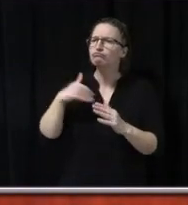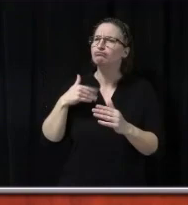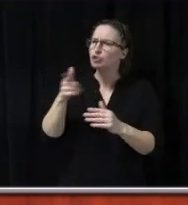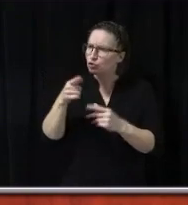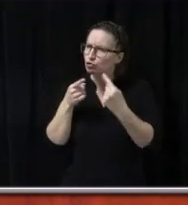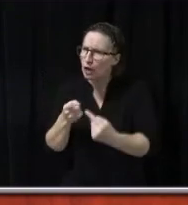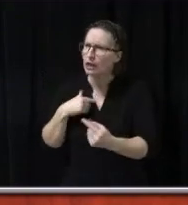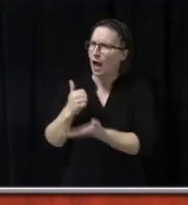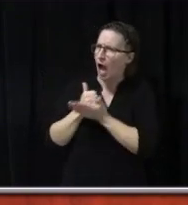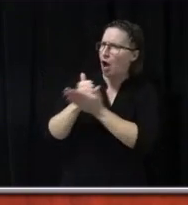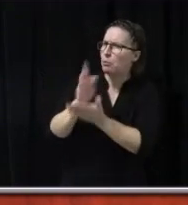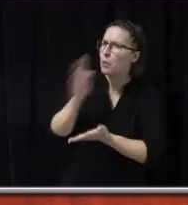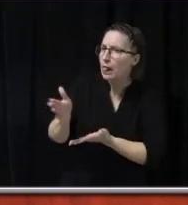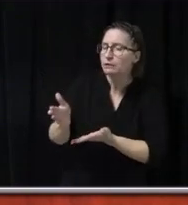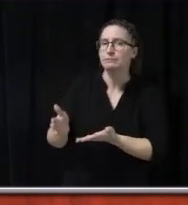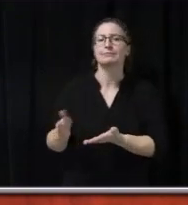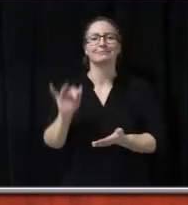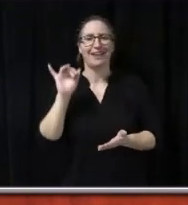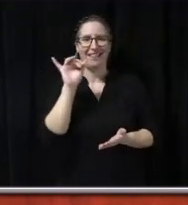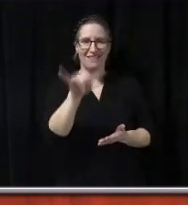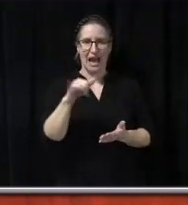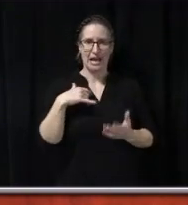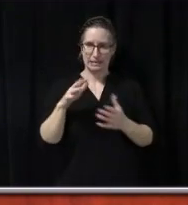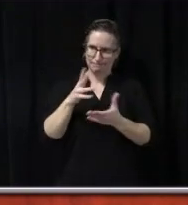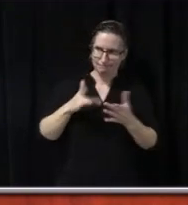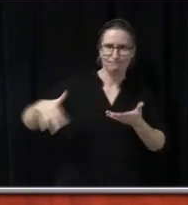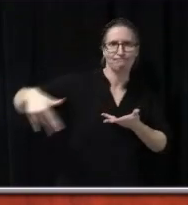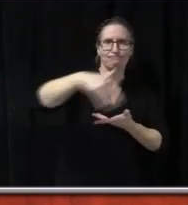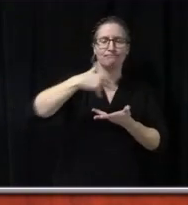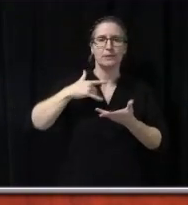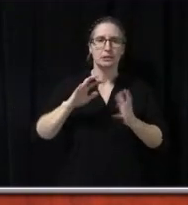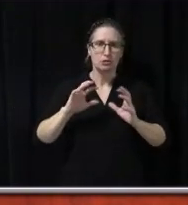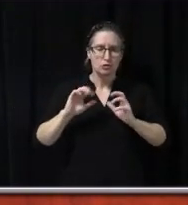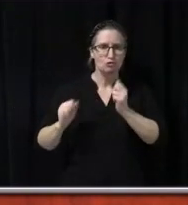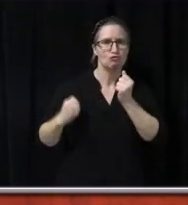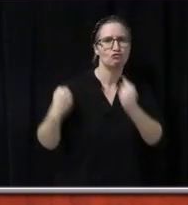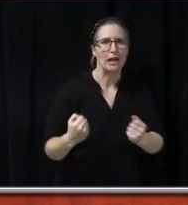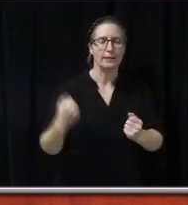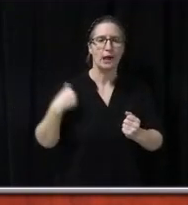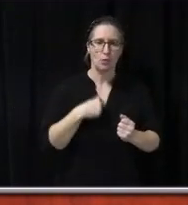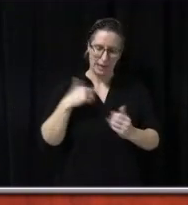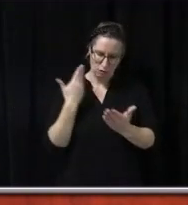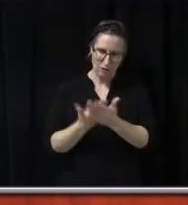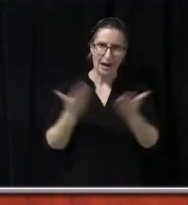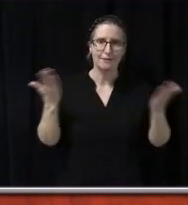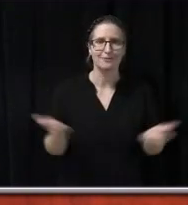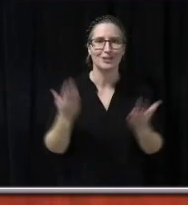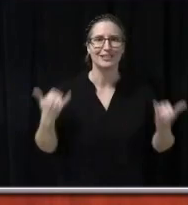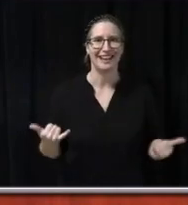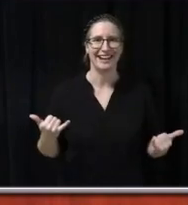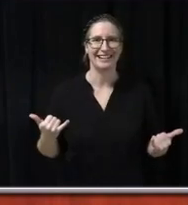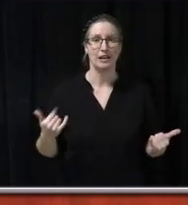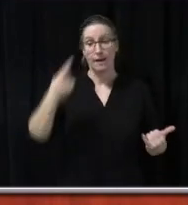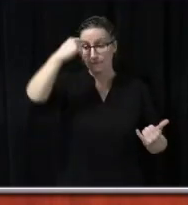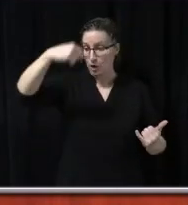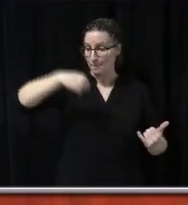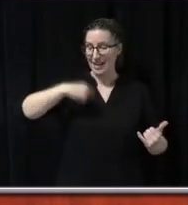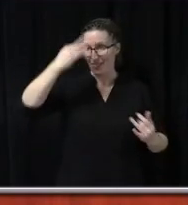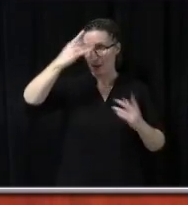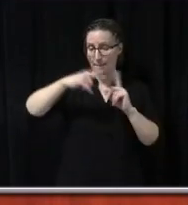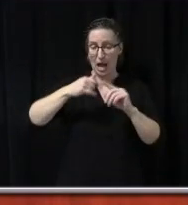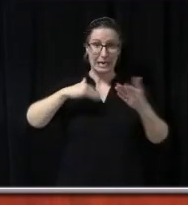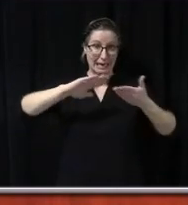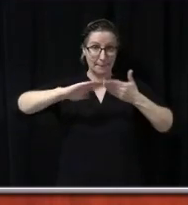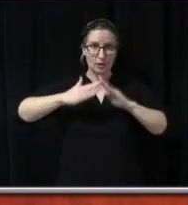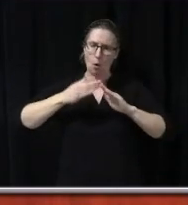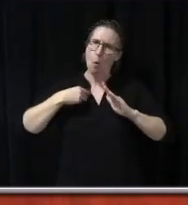help. It is this collective strength that has brought us to this remarkable day. For me, the idea of a village is